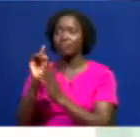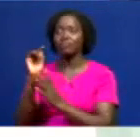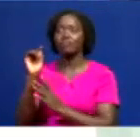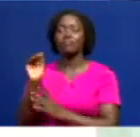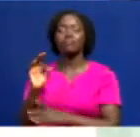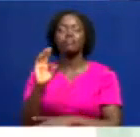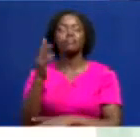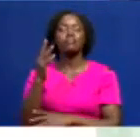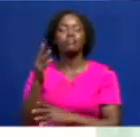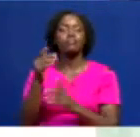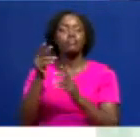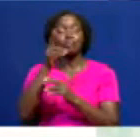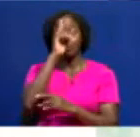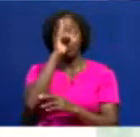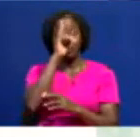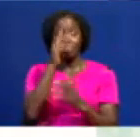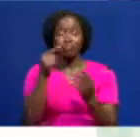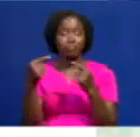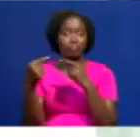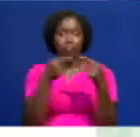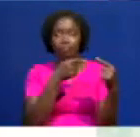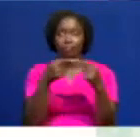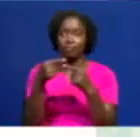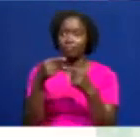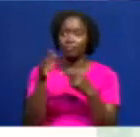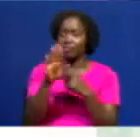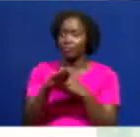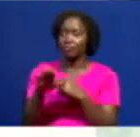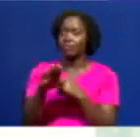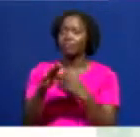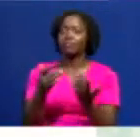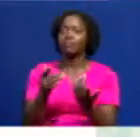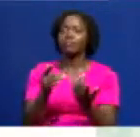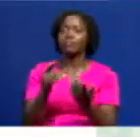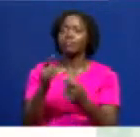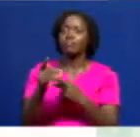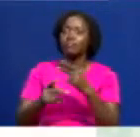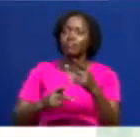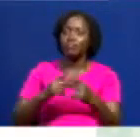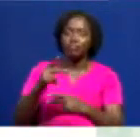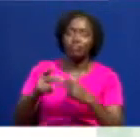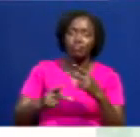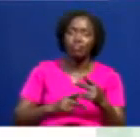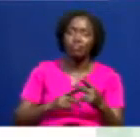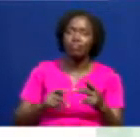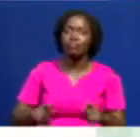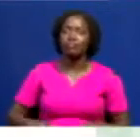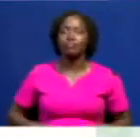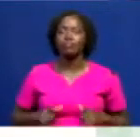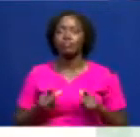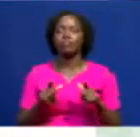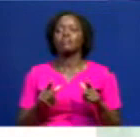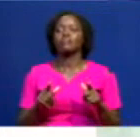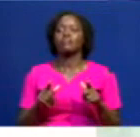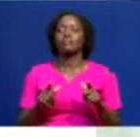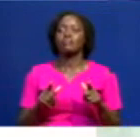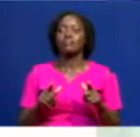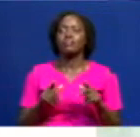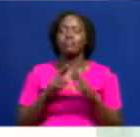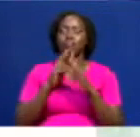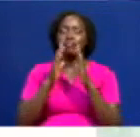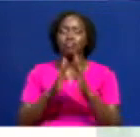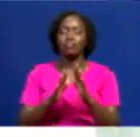The plantation that was once a confrontation point has now regenerated and is now a source of livelihood. Our reporter